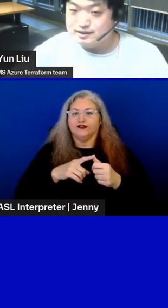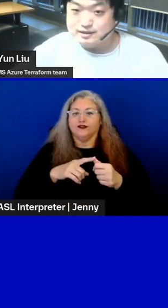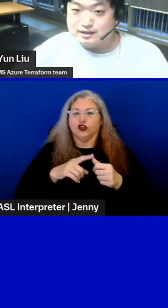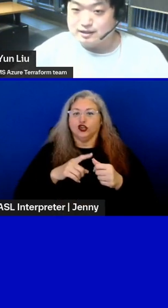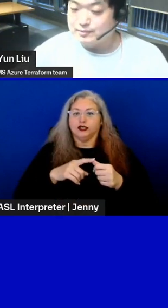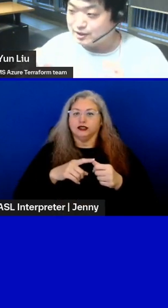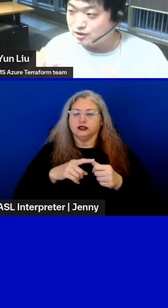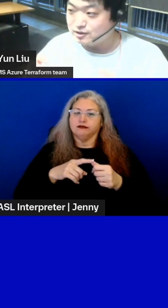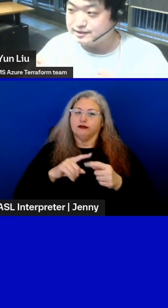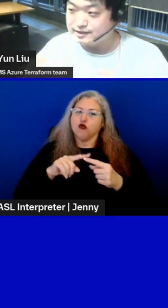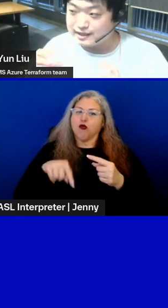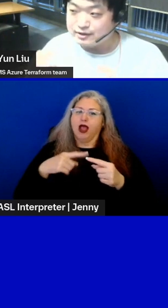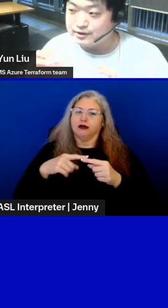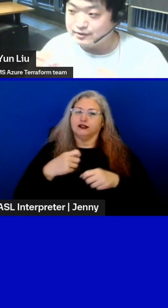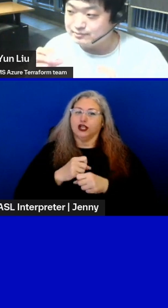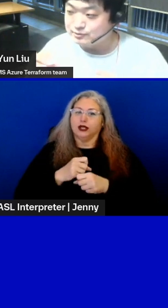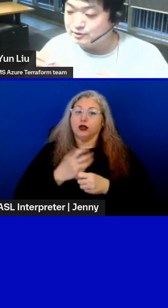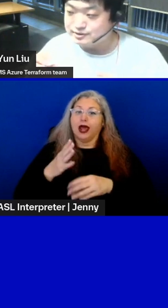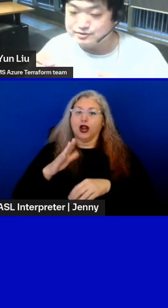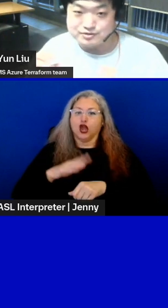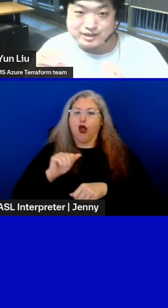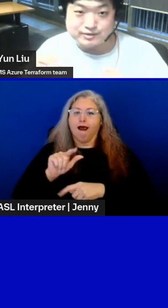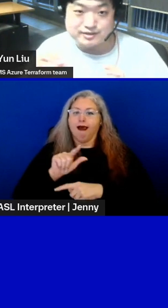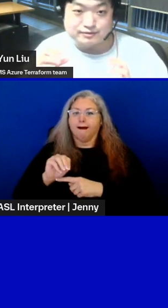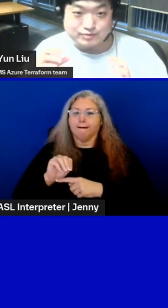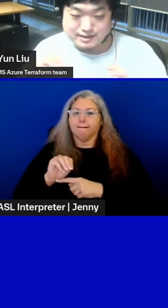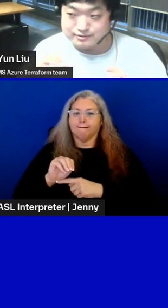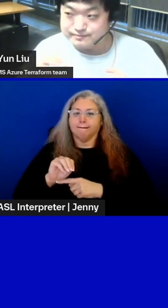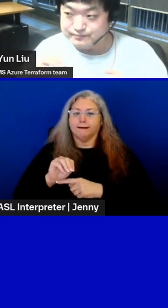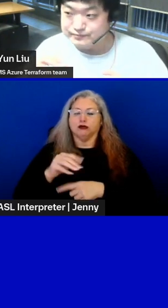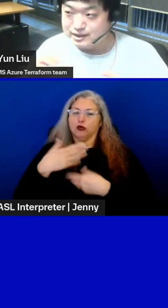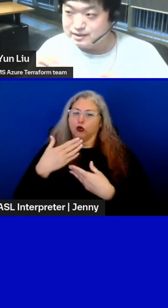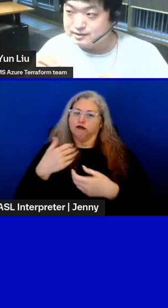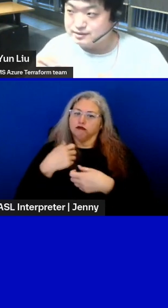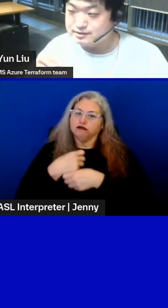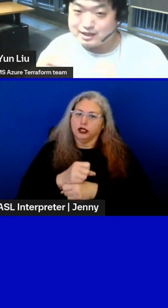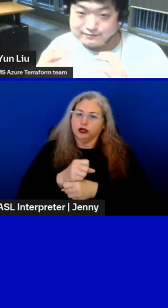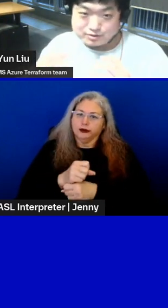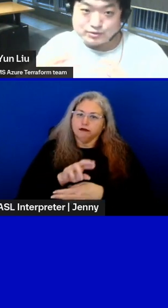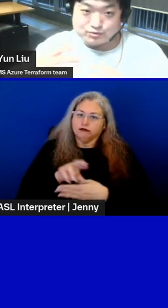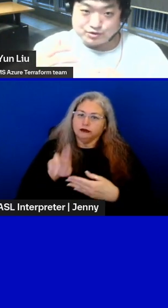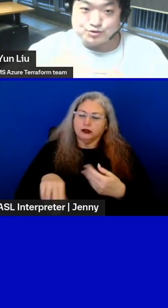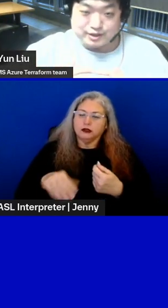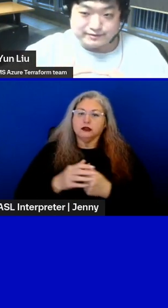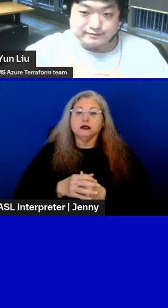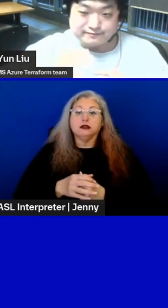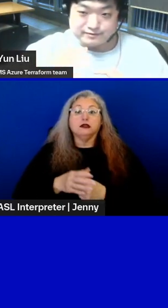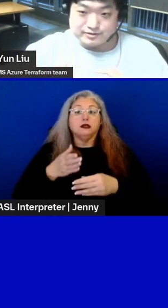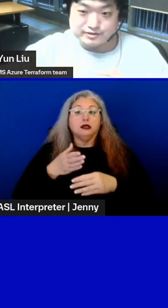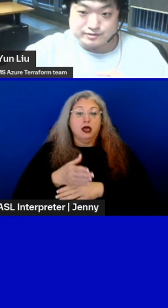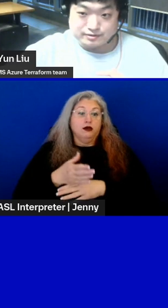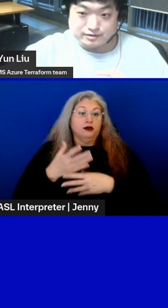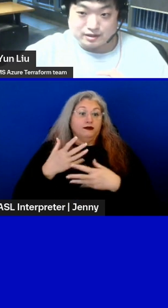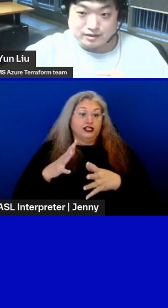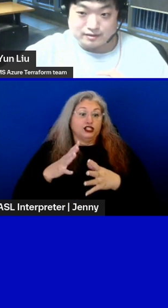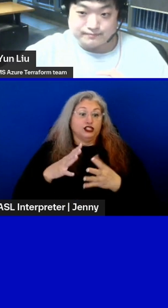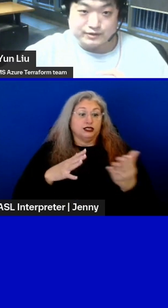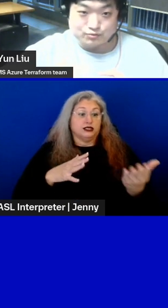generation by calling the LLM bond to generate the result. So after we retrieve the